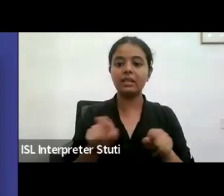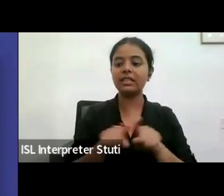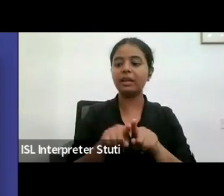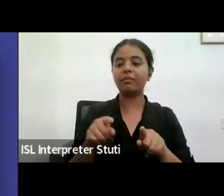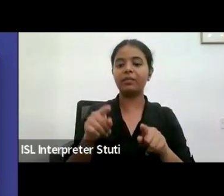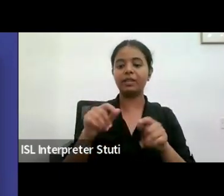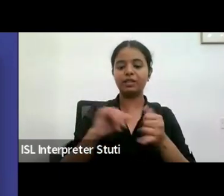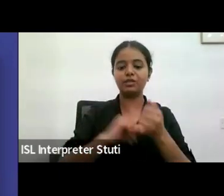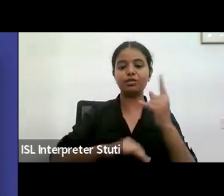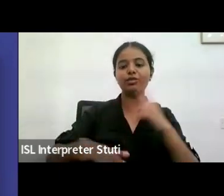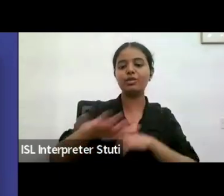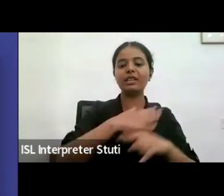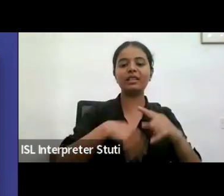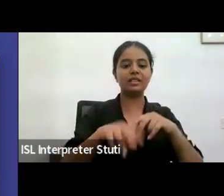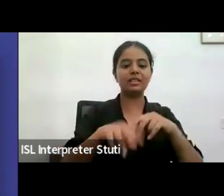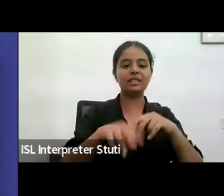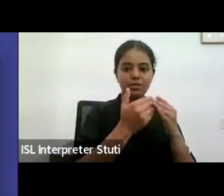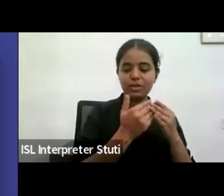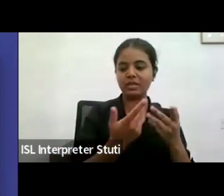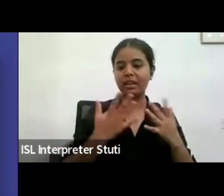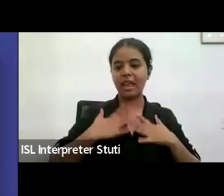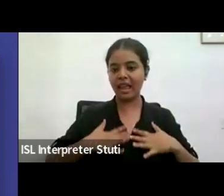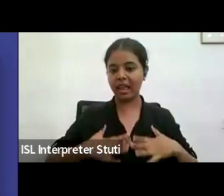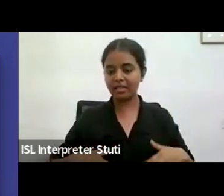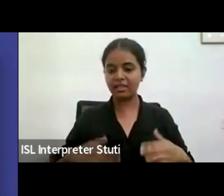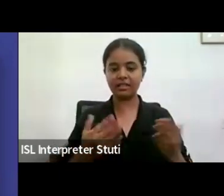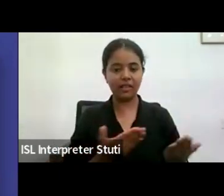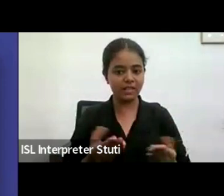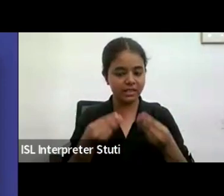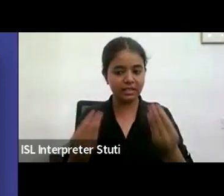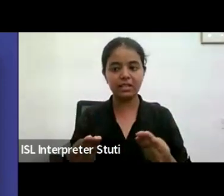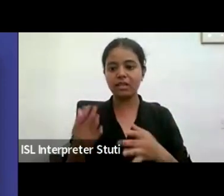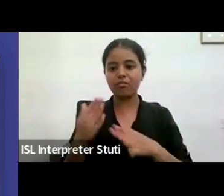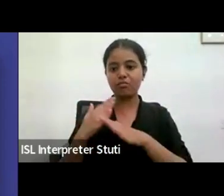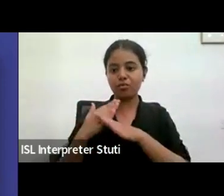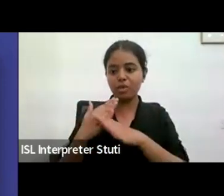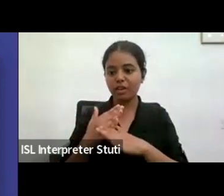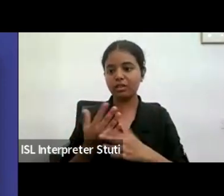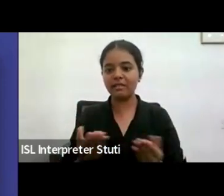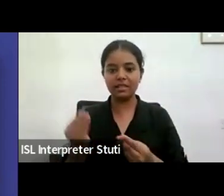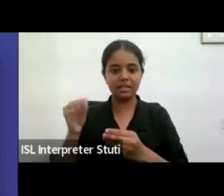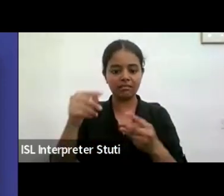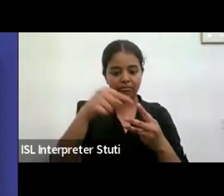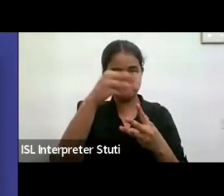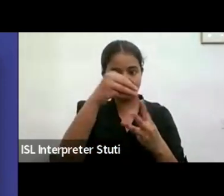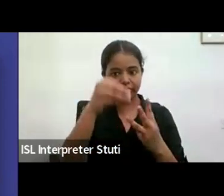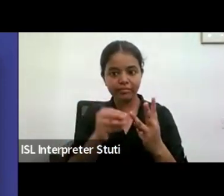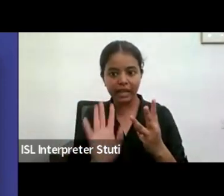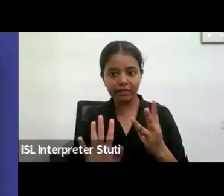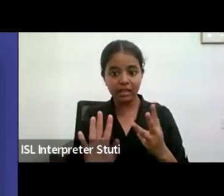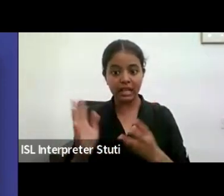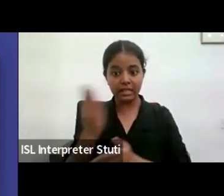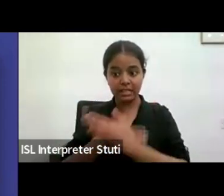like education, health services, protection services. Do they include this child? Are they designed in a